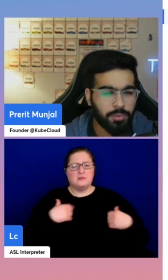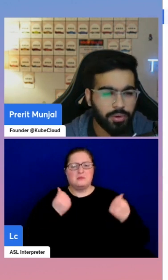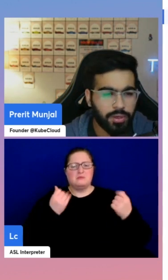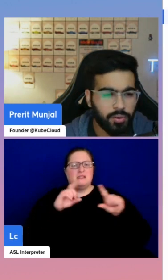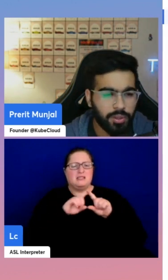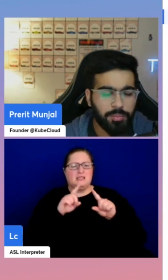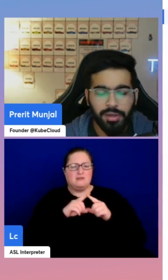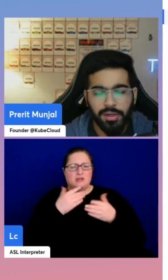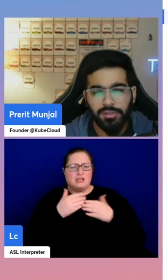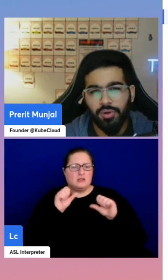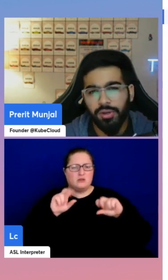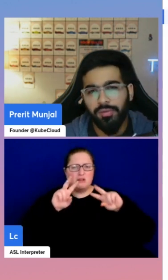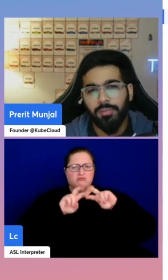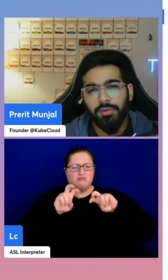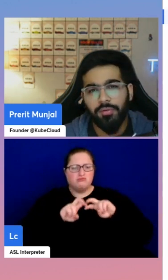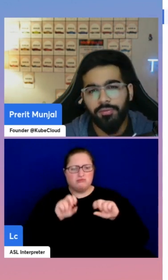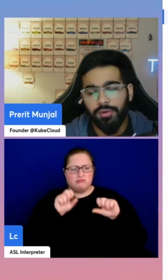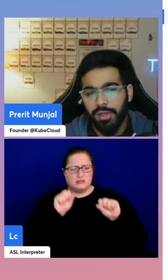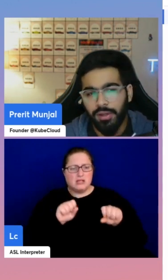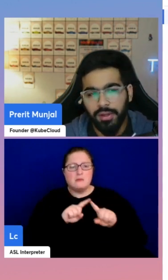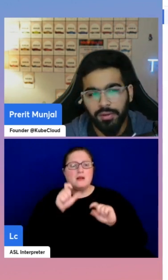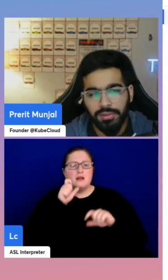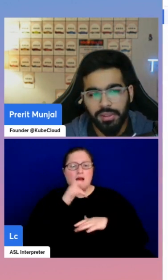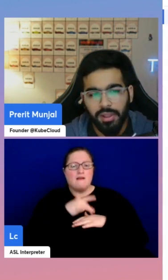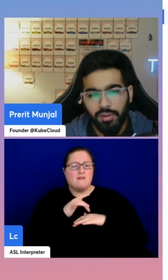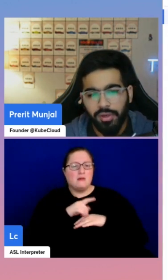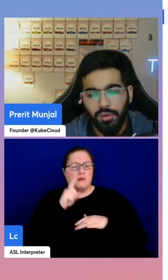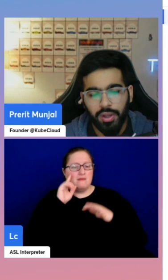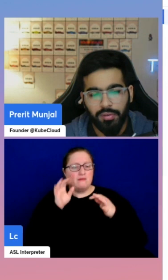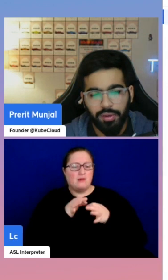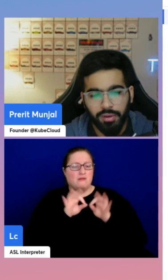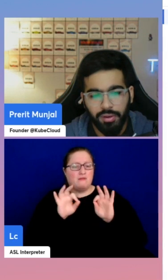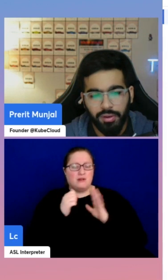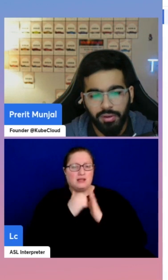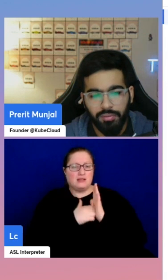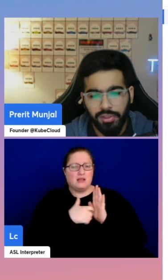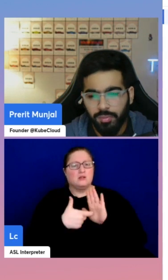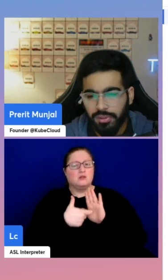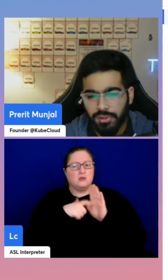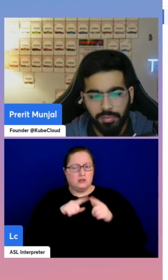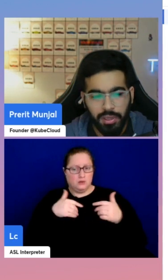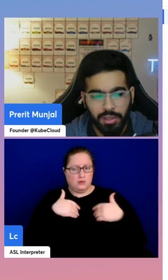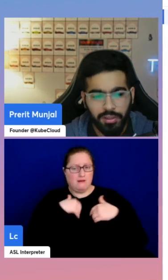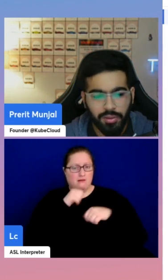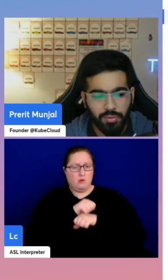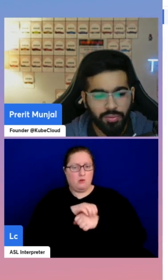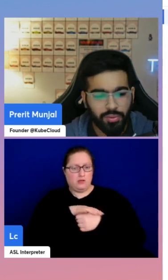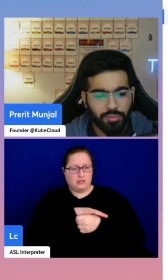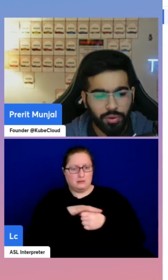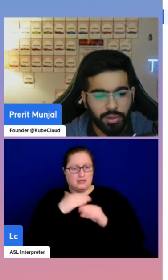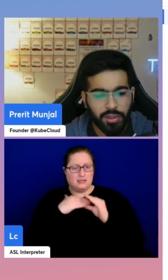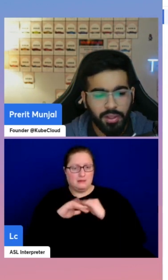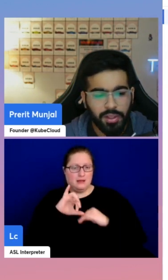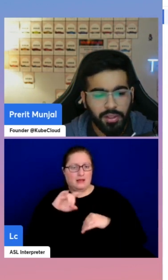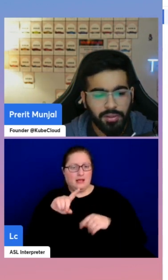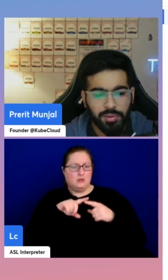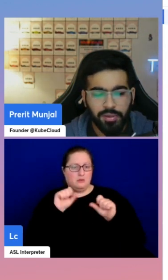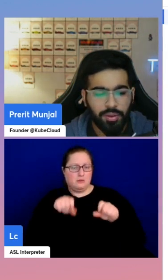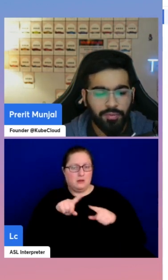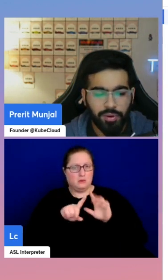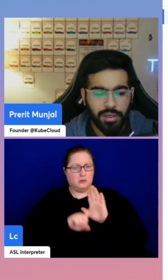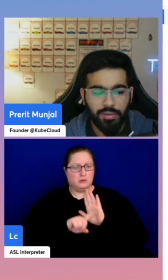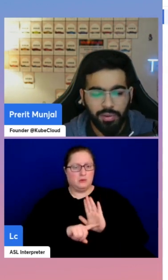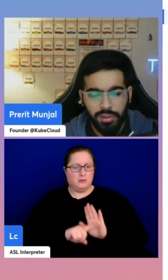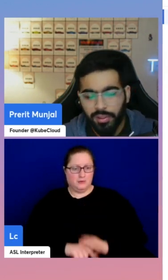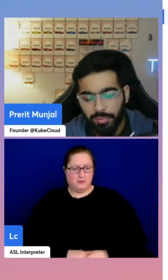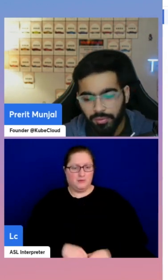it, explore it. Okay, but it is not available for free tier accounts. You need to have an workspace email id to go for it. Similarly